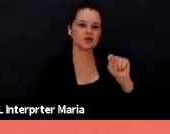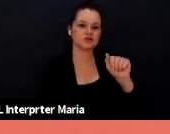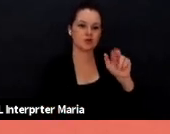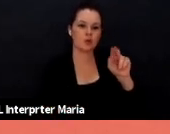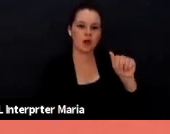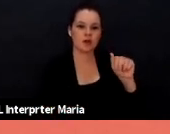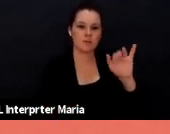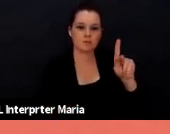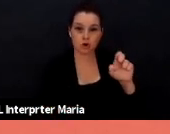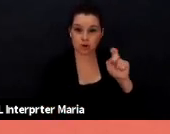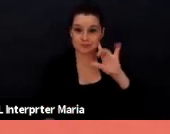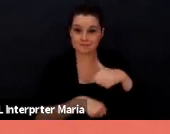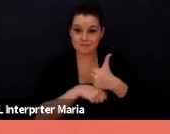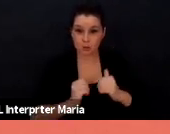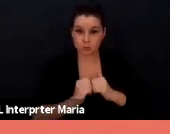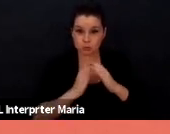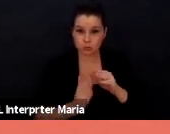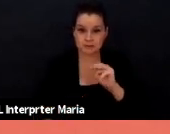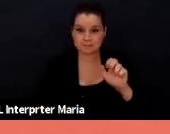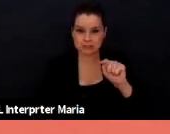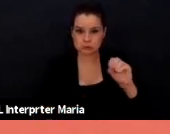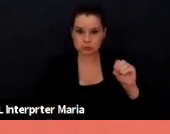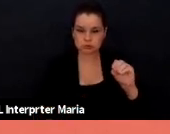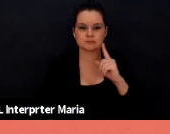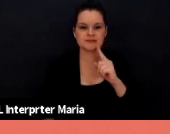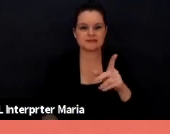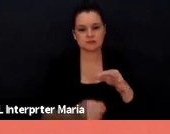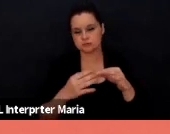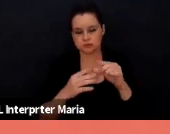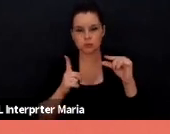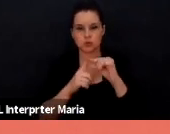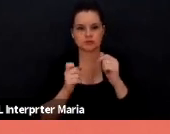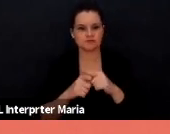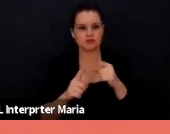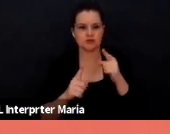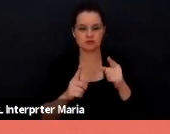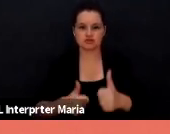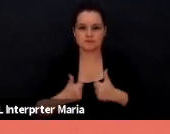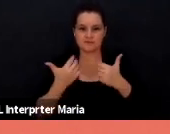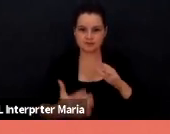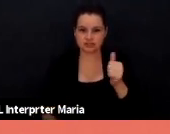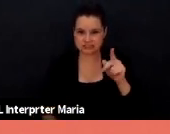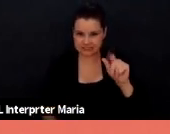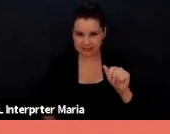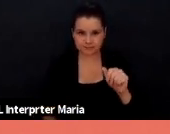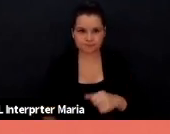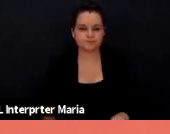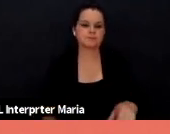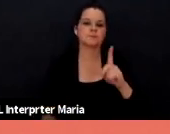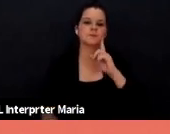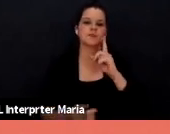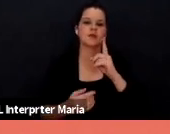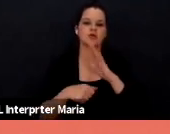founder of the Me Too movement, which is also one of the steering orgs for the Survivors Agenda, who said on a